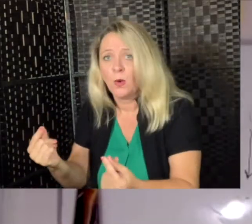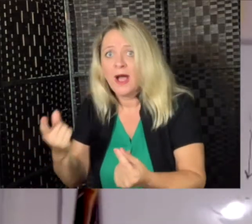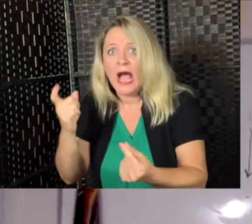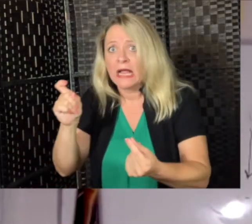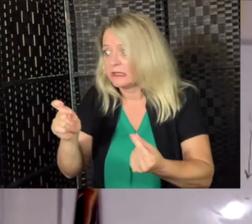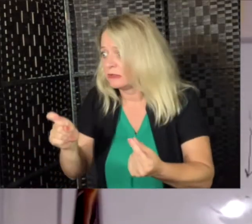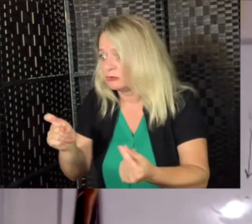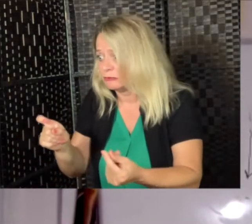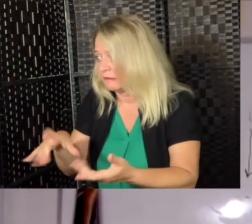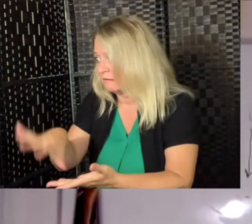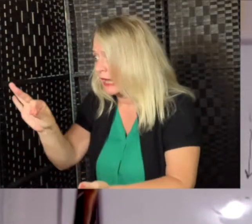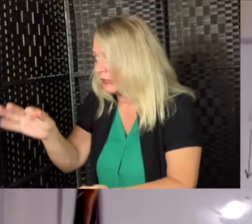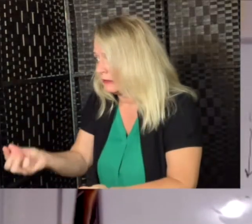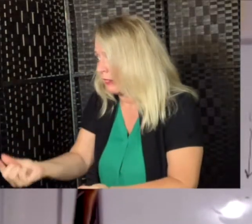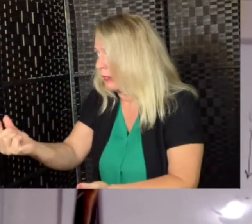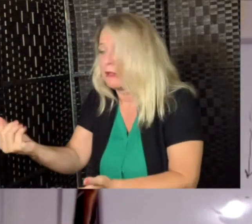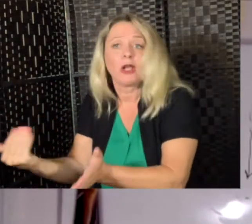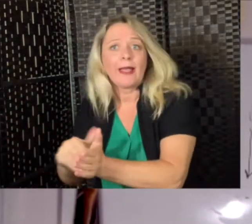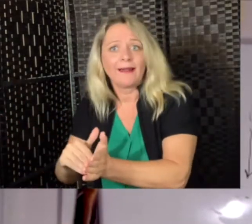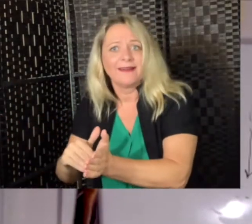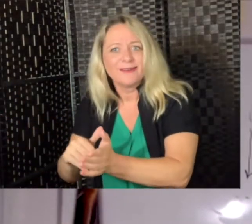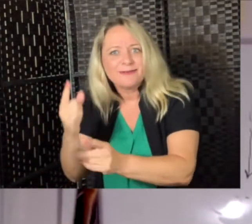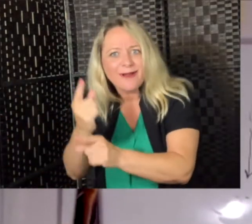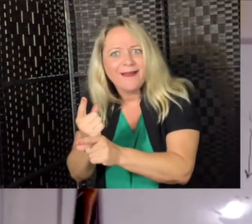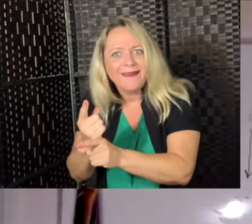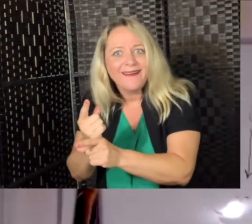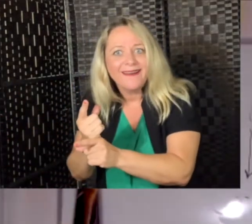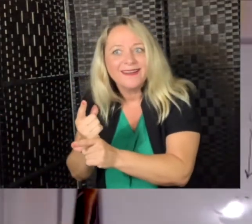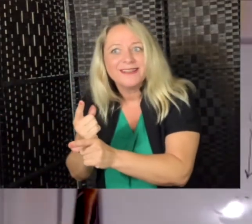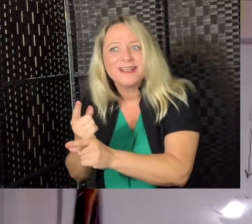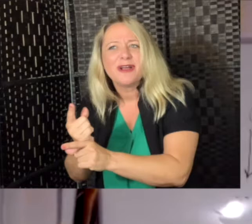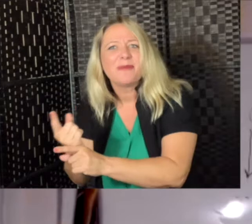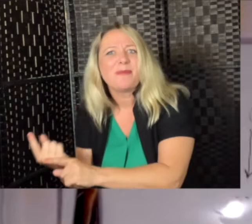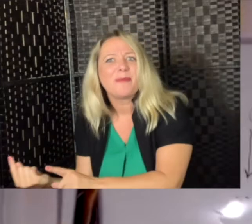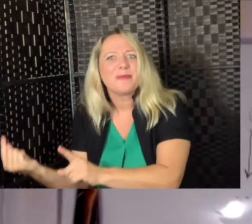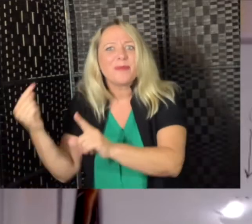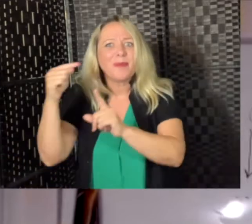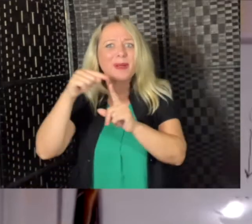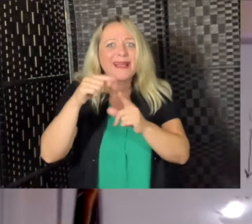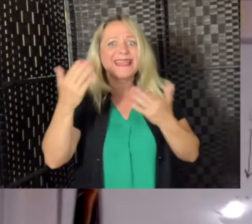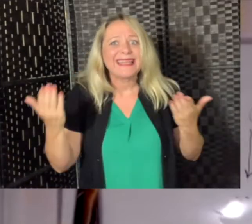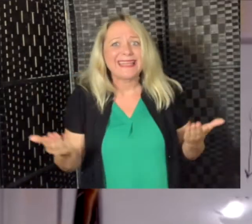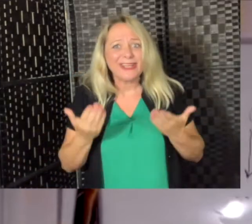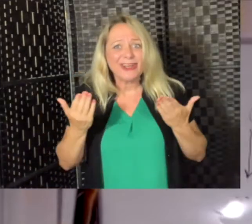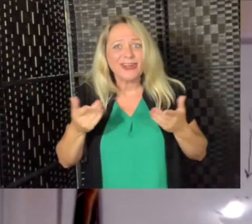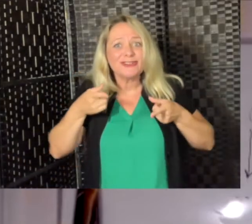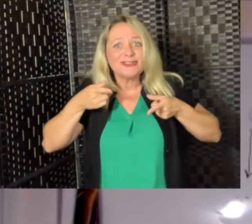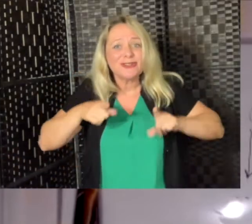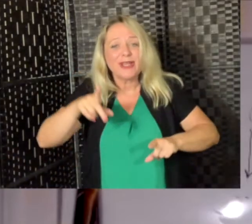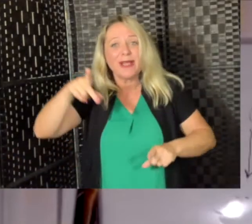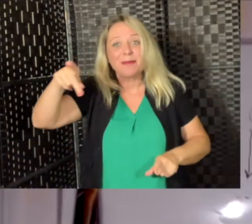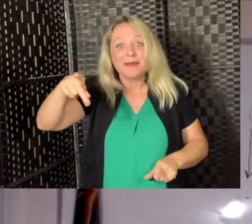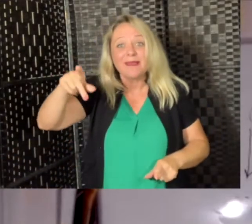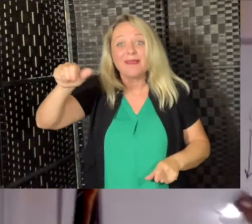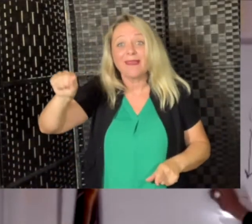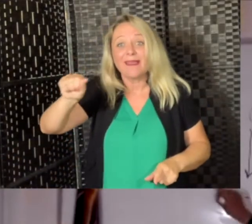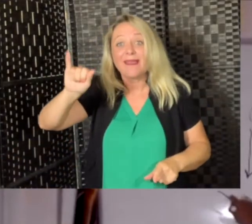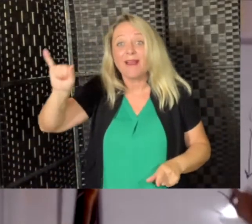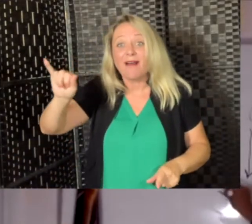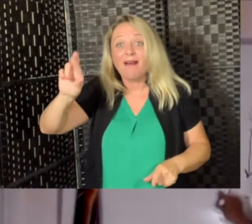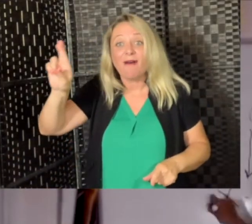At the power struggle stage, in pairing, people activating intimate relating, this is a